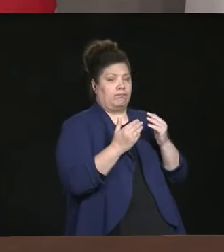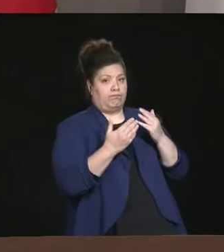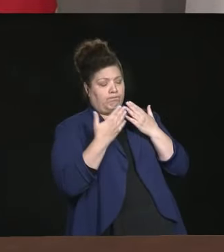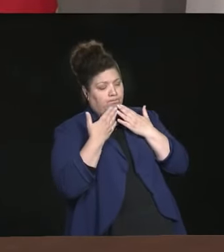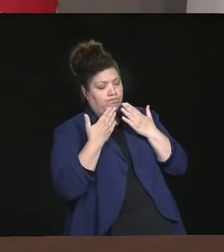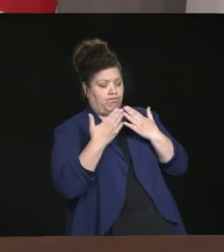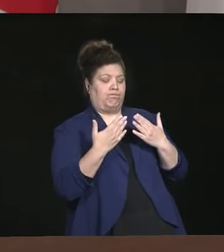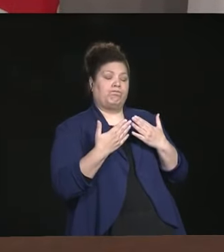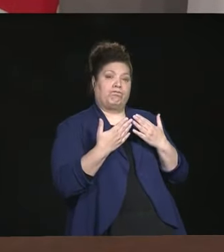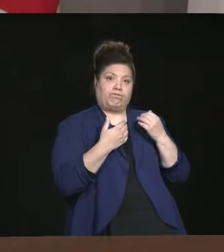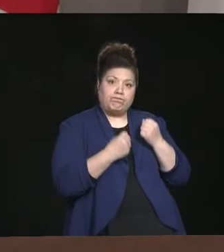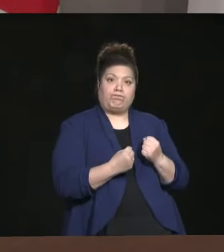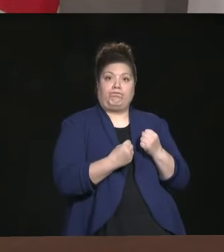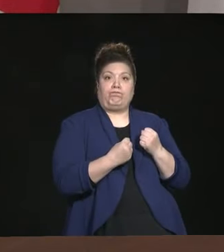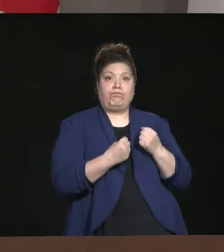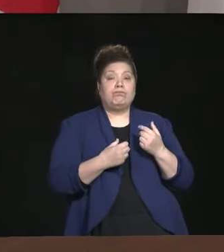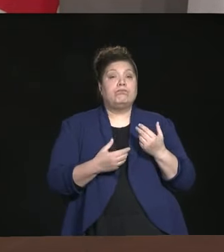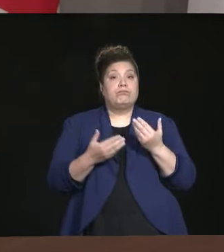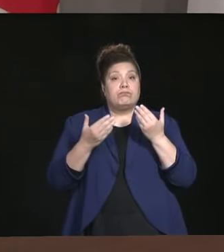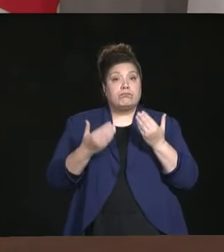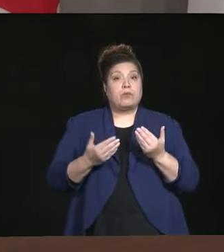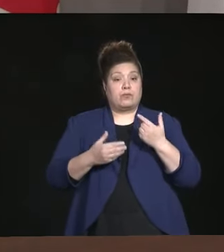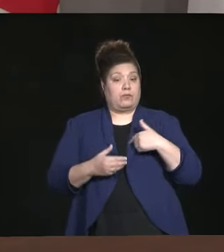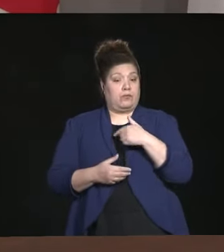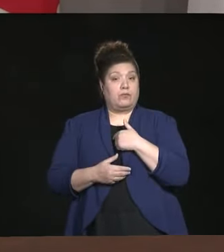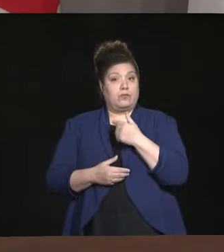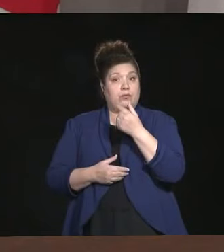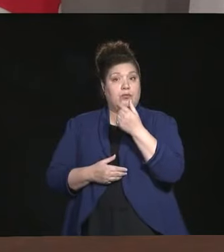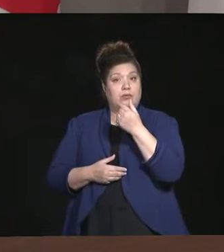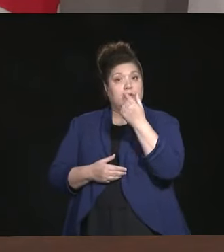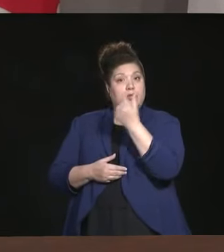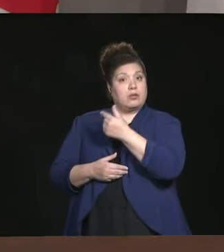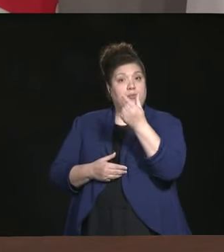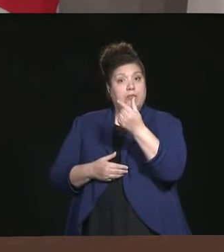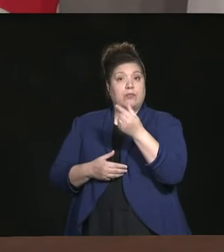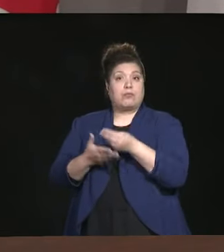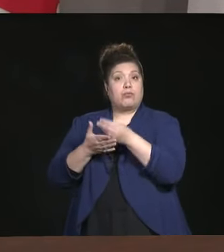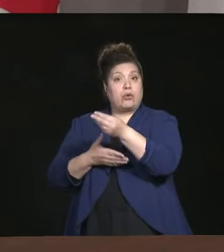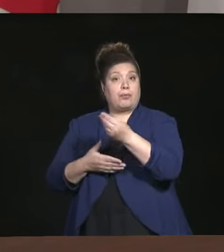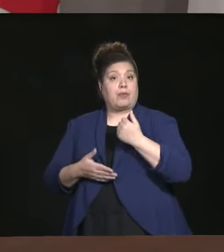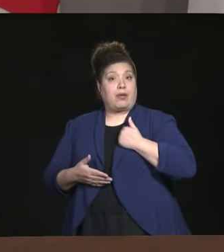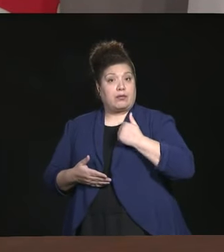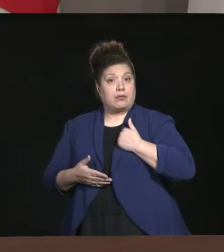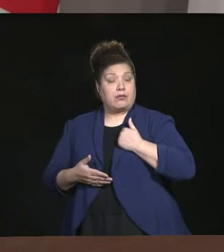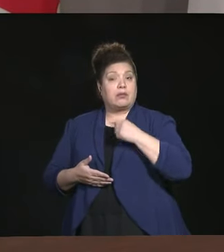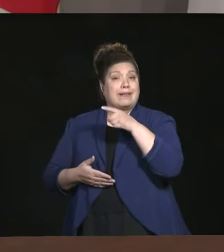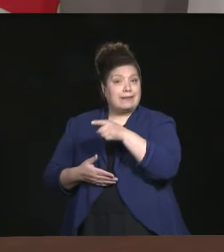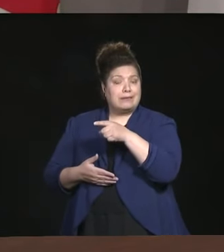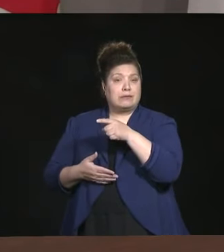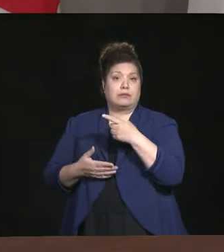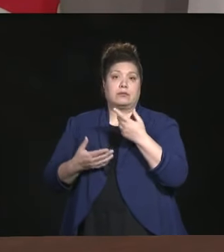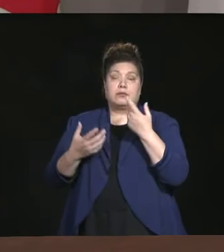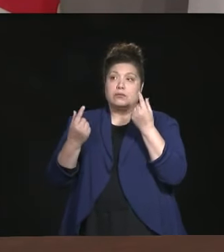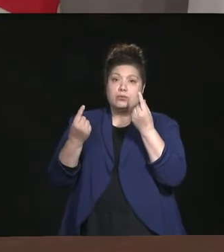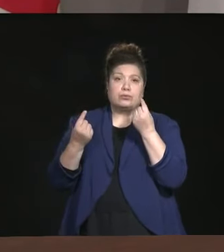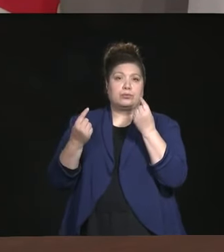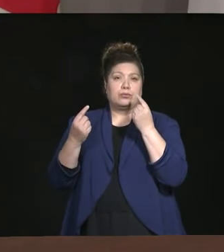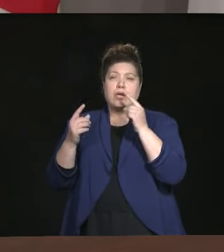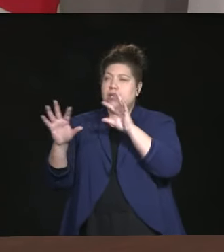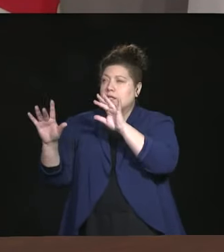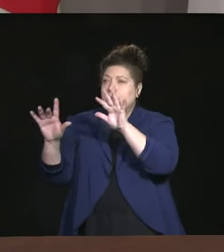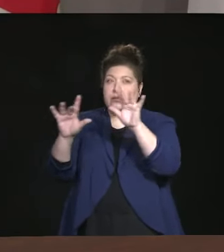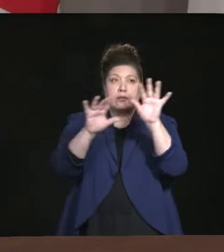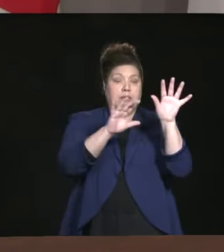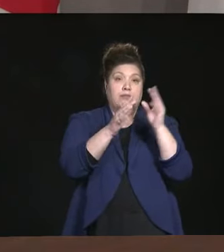these efforts, Public Services and Procurement Canada is aggressively buying in bulk from all